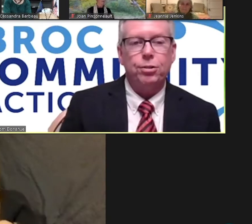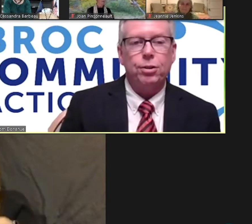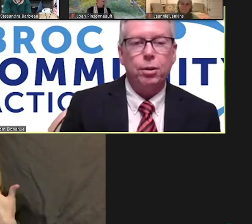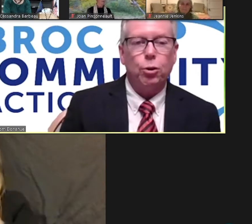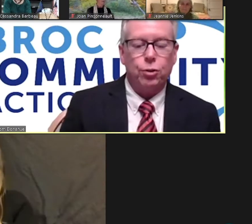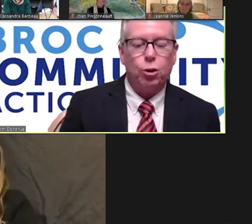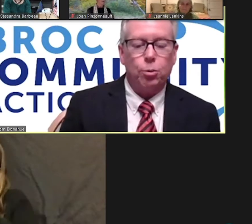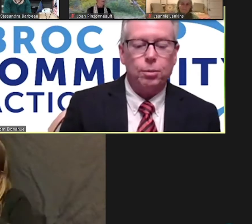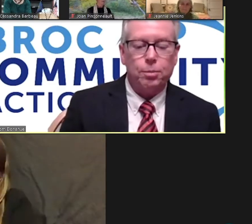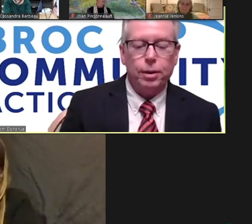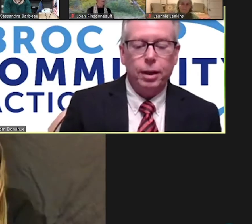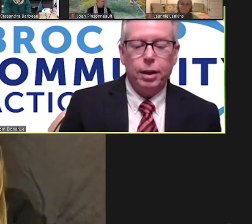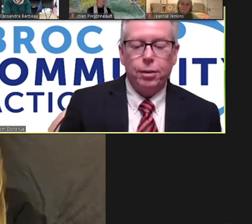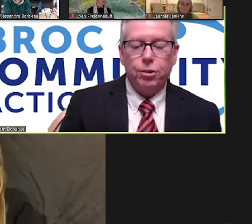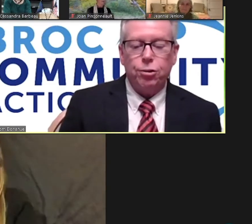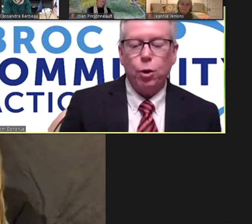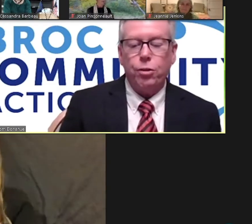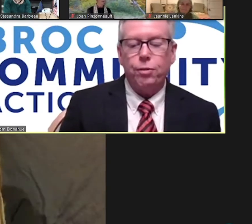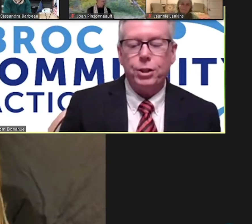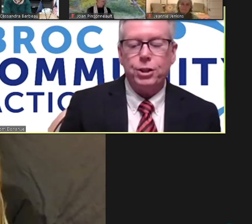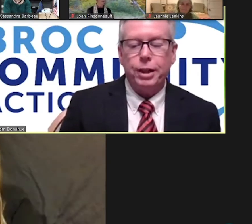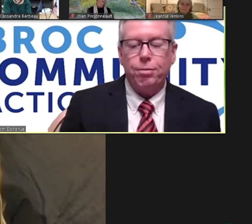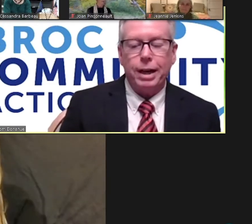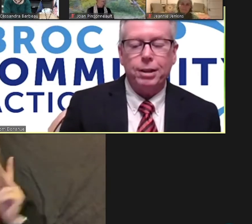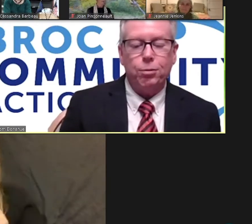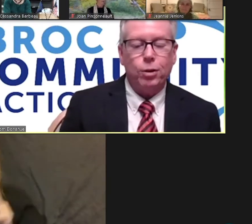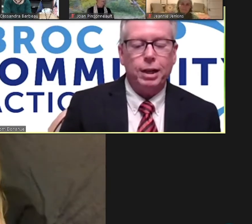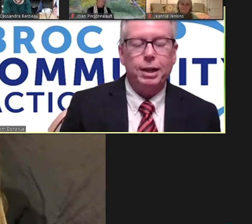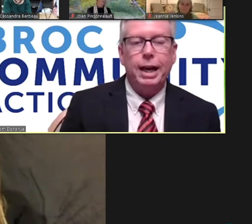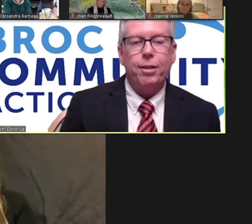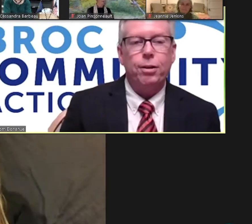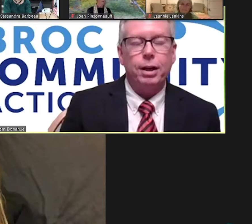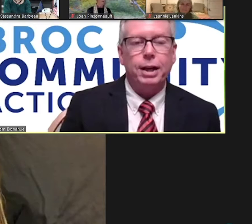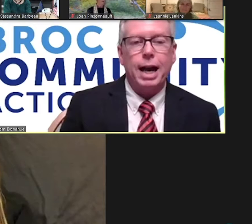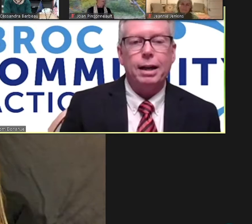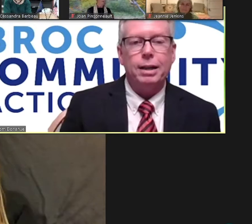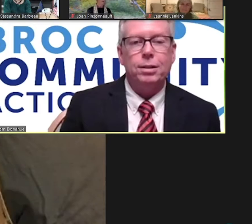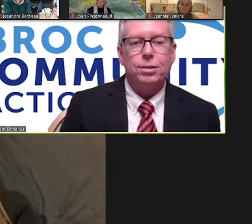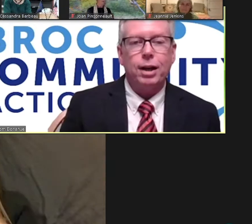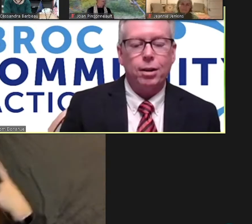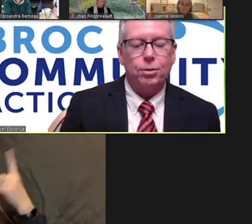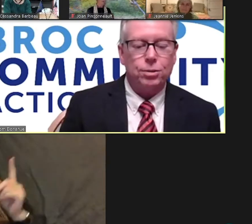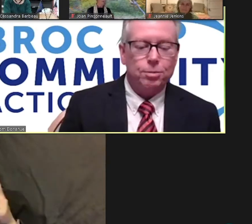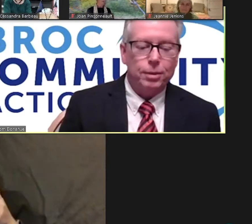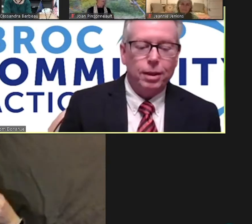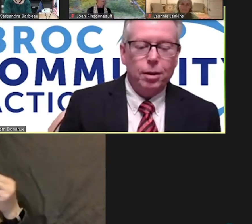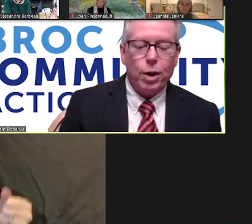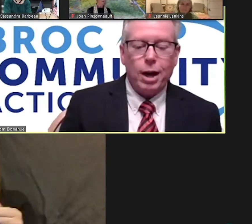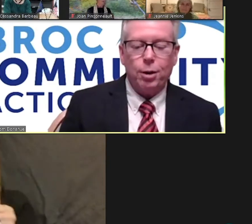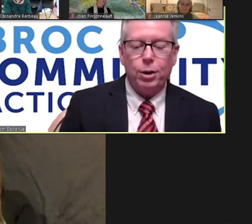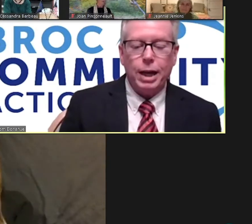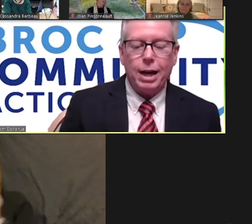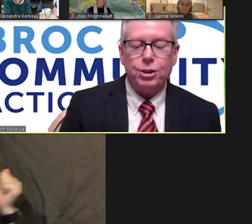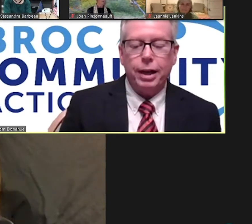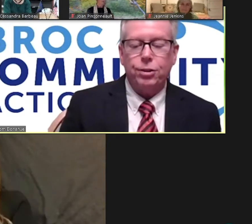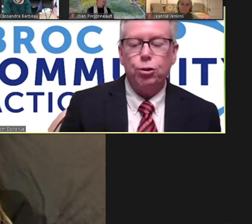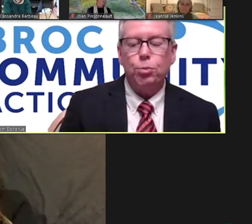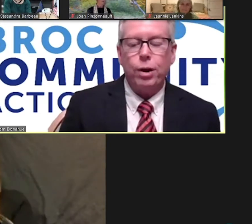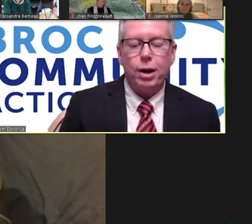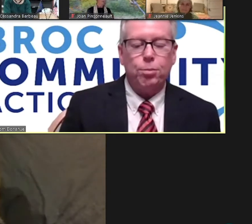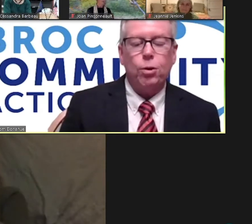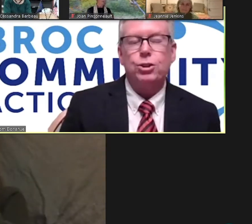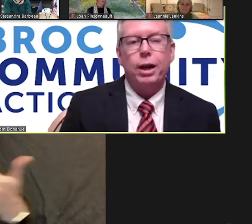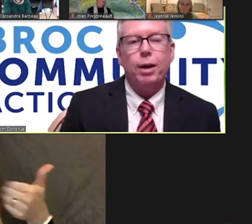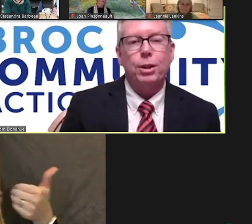and Bennington's most vulnerable. This is both efficient and effective, working together and not in silos. Brock Community Action has